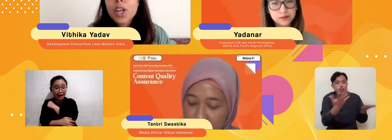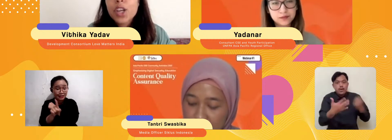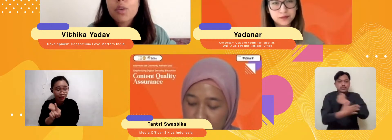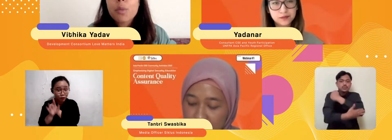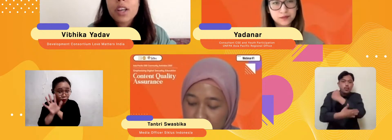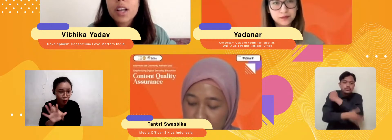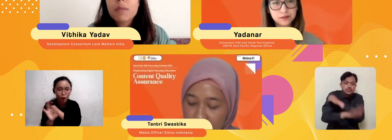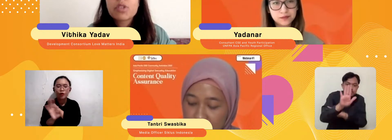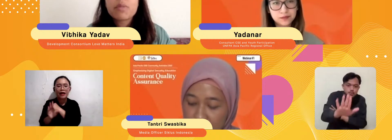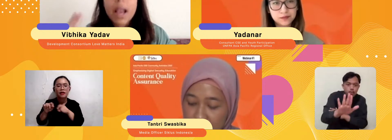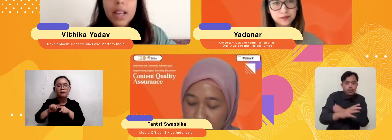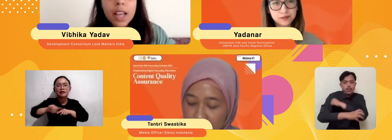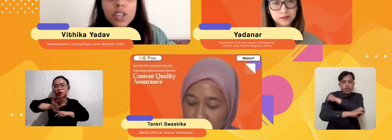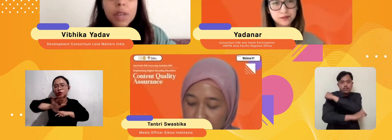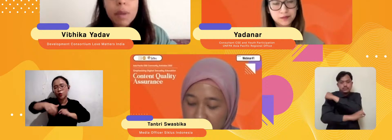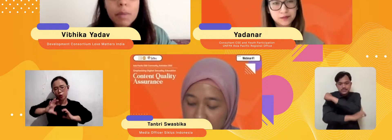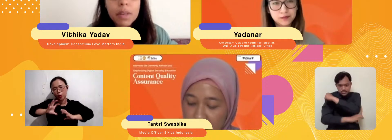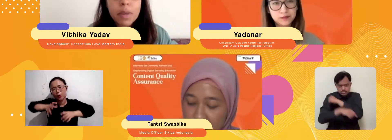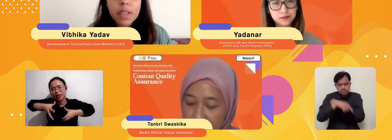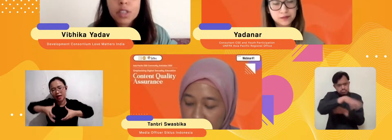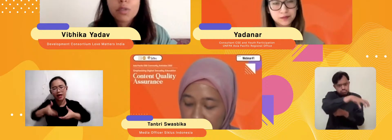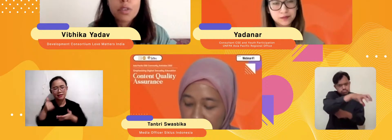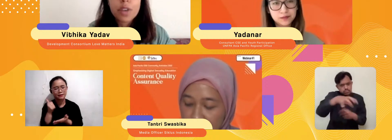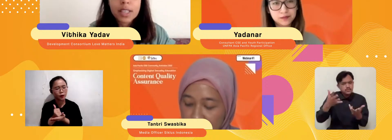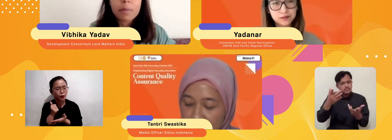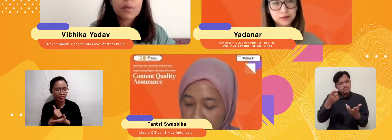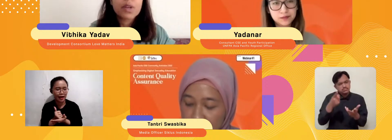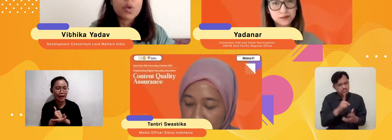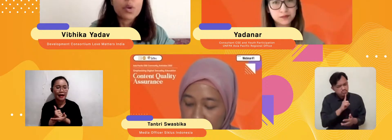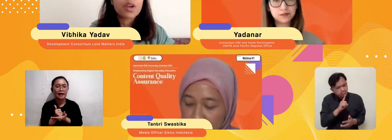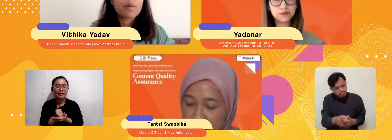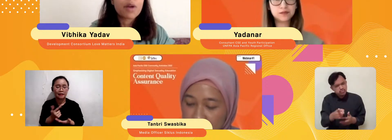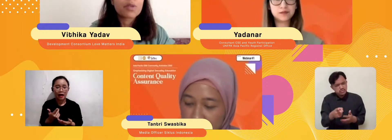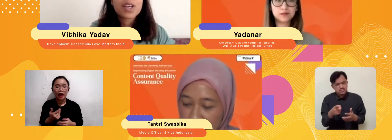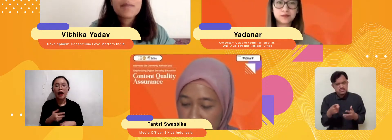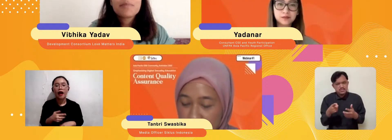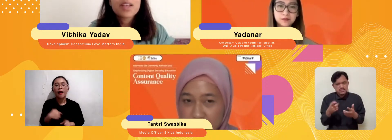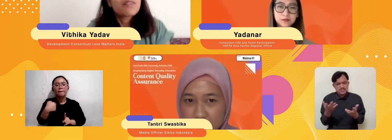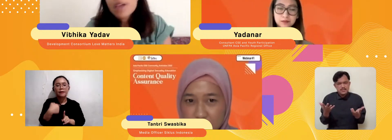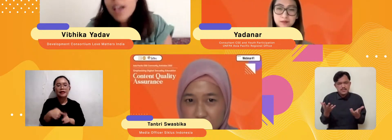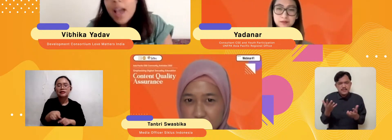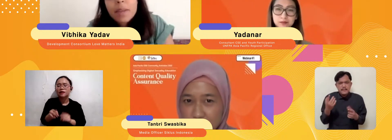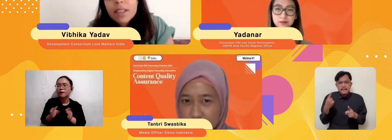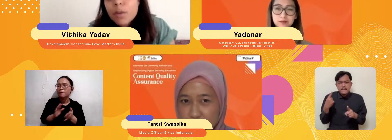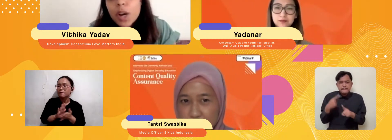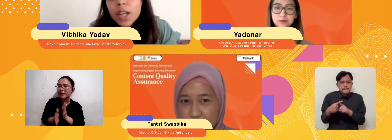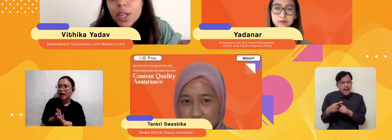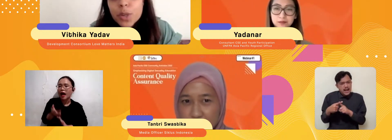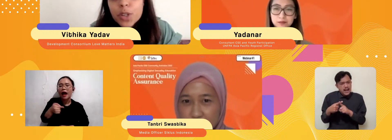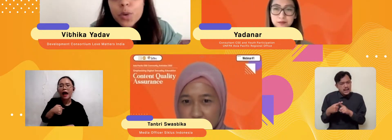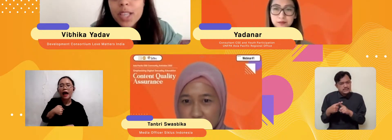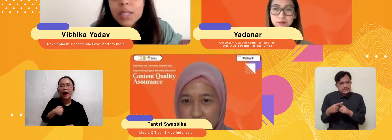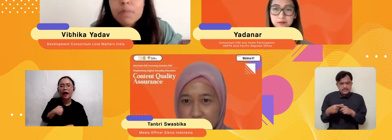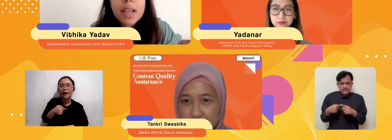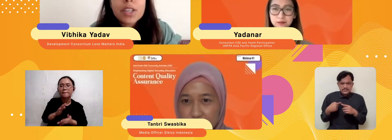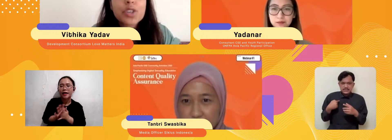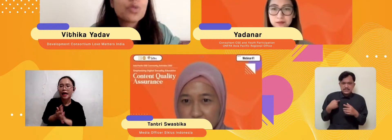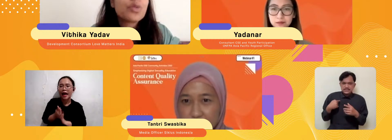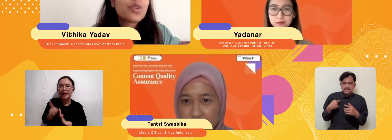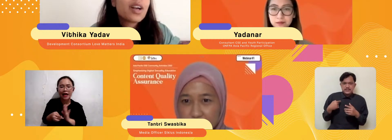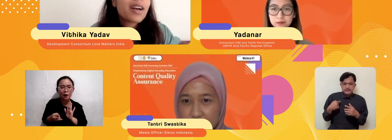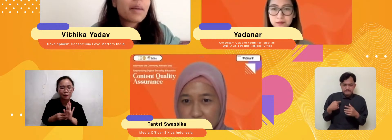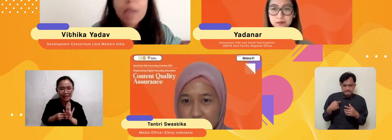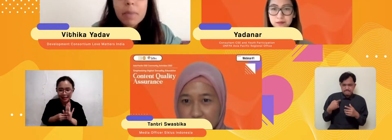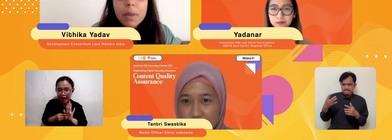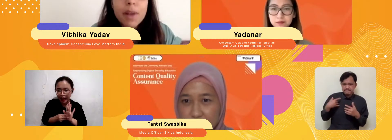think when it comes to backlash in public spaces, so for example, we're talking about, the work that we do is meant